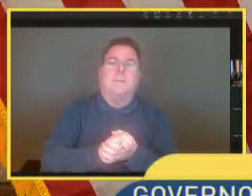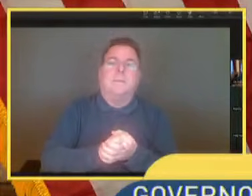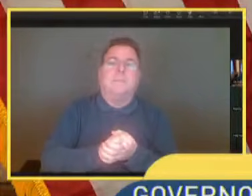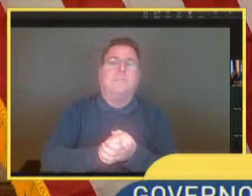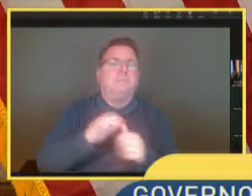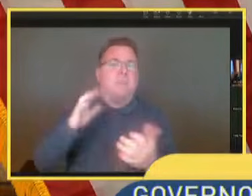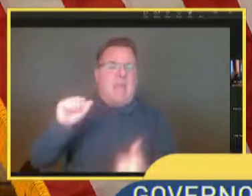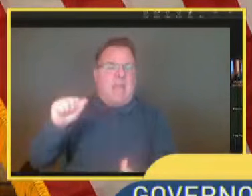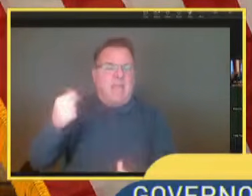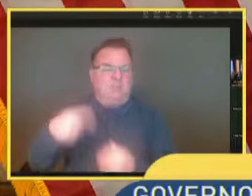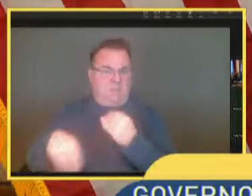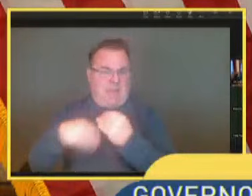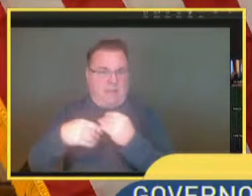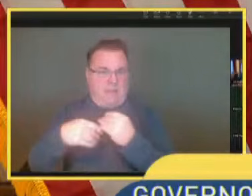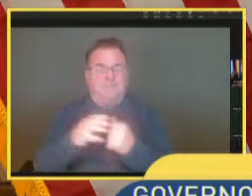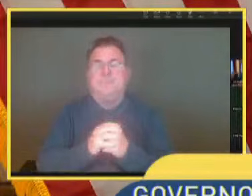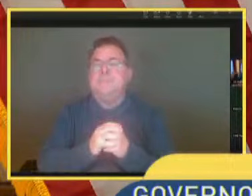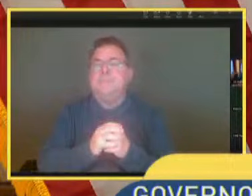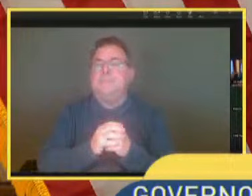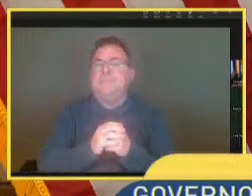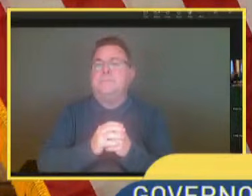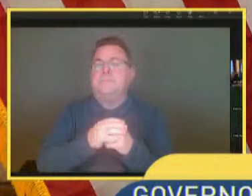is